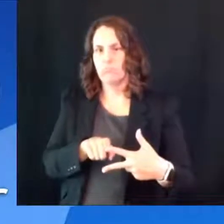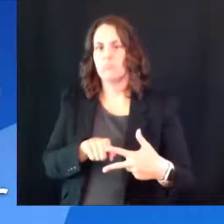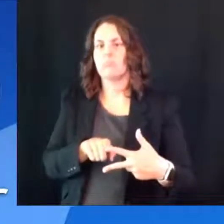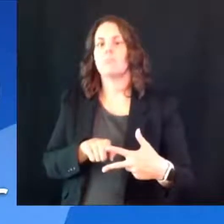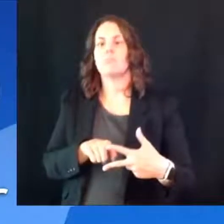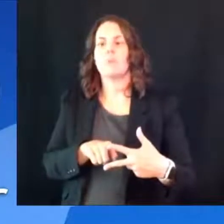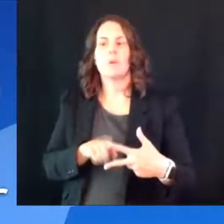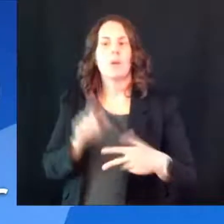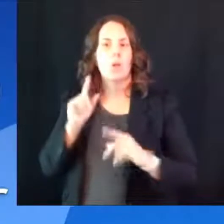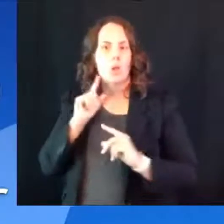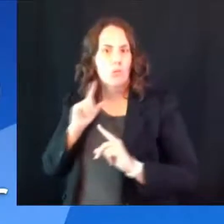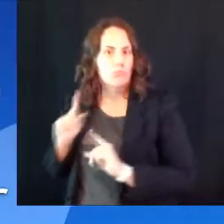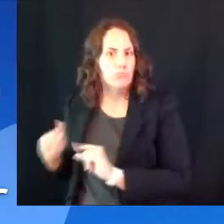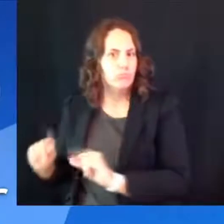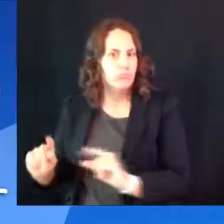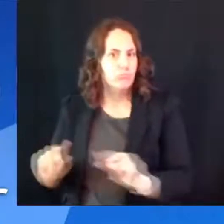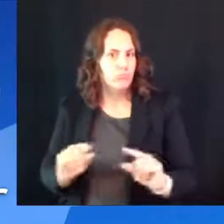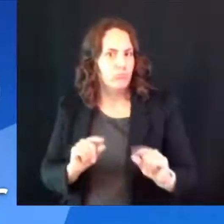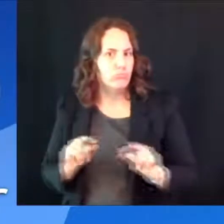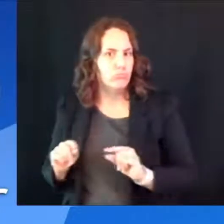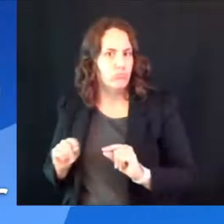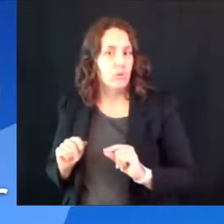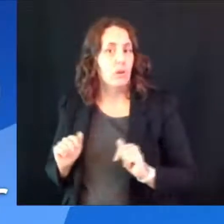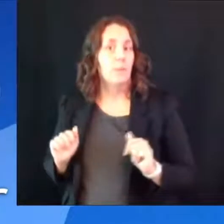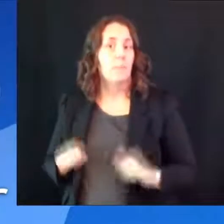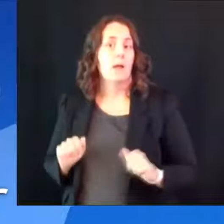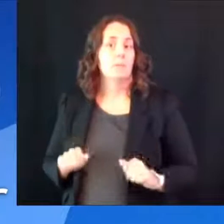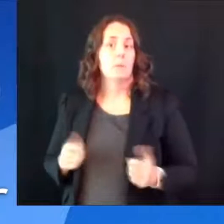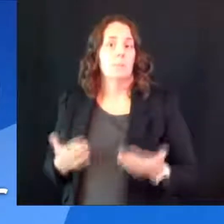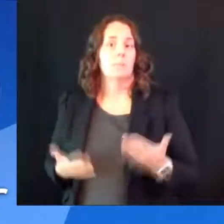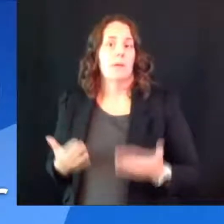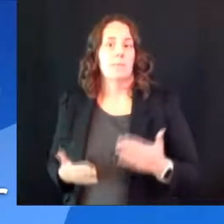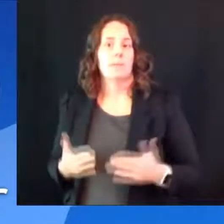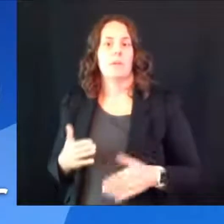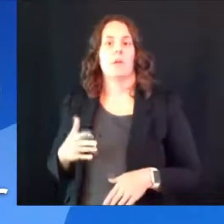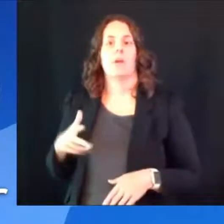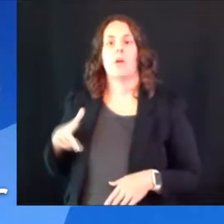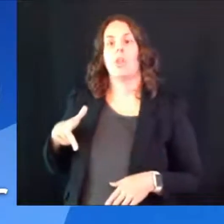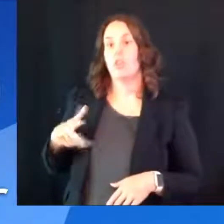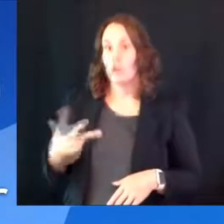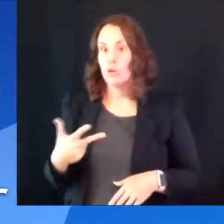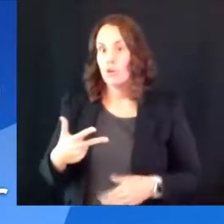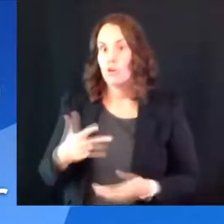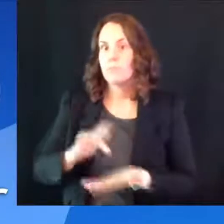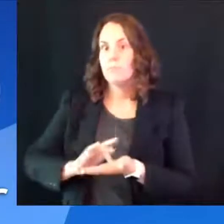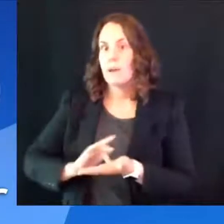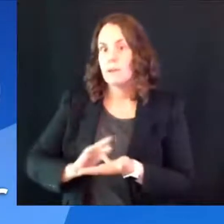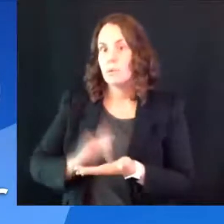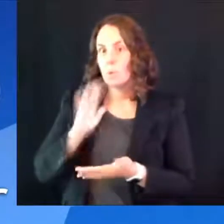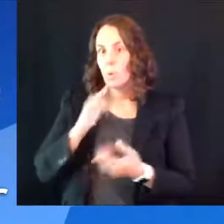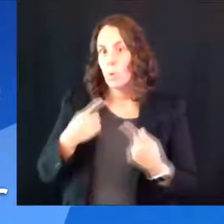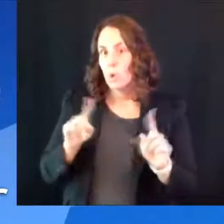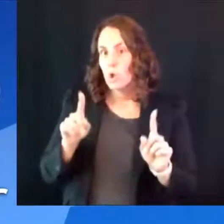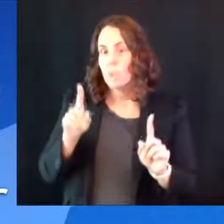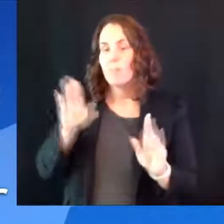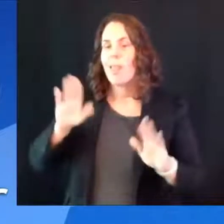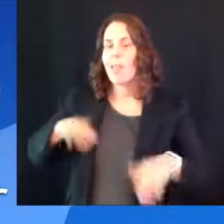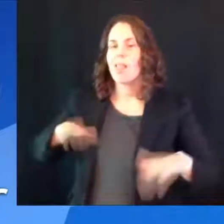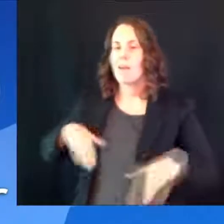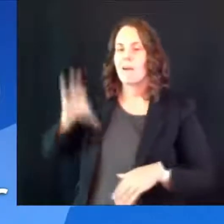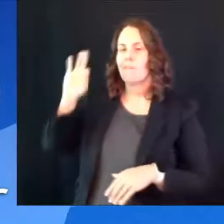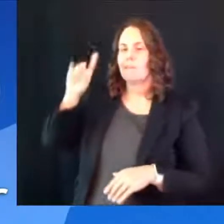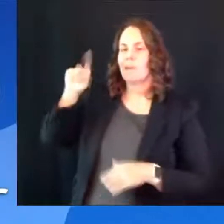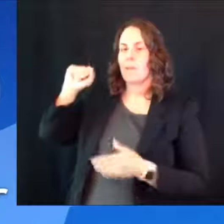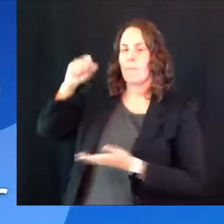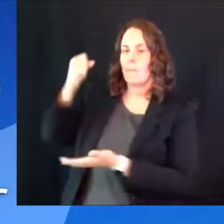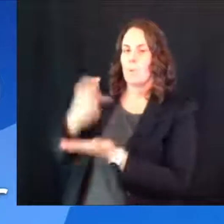for use, and that's a cocktail of monoclonal antibodies. Those are intended to work in the same way that plasma does, so